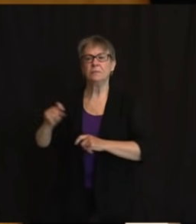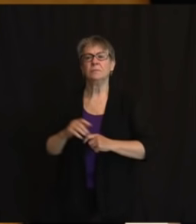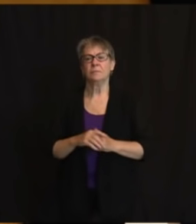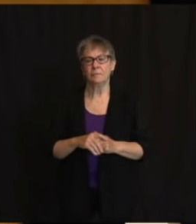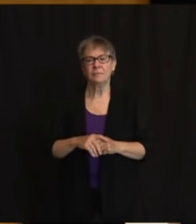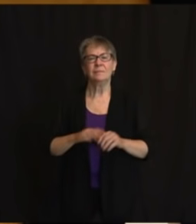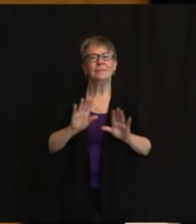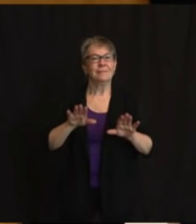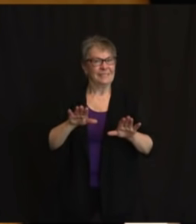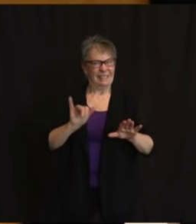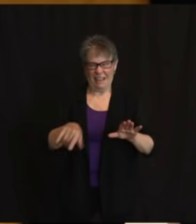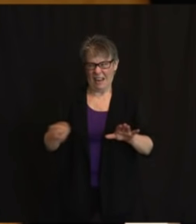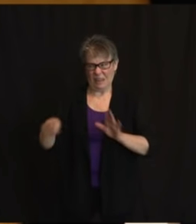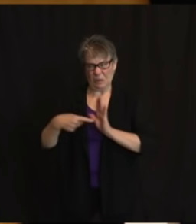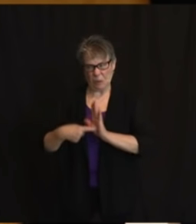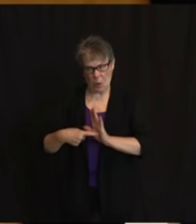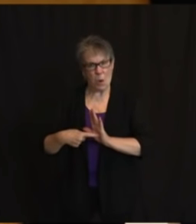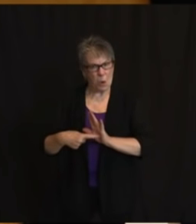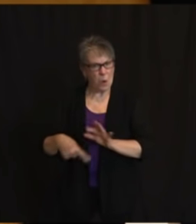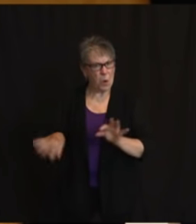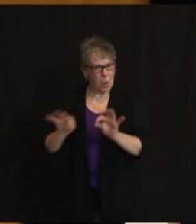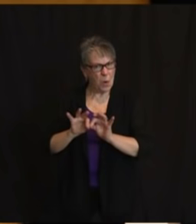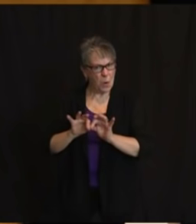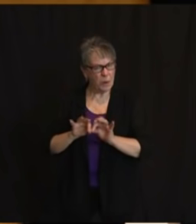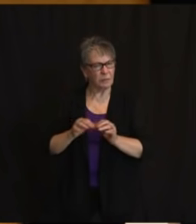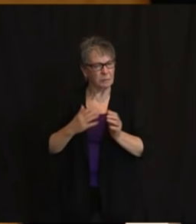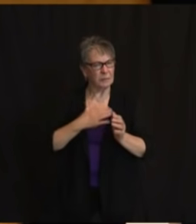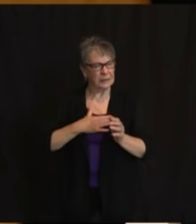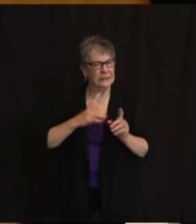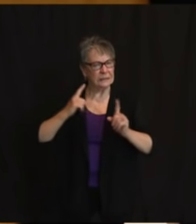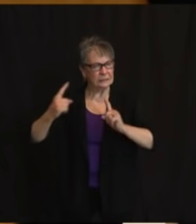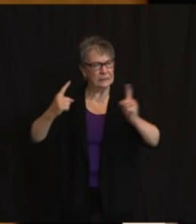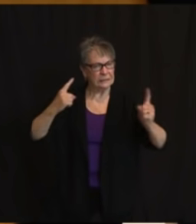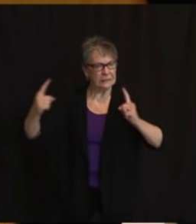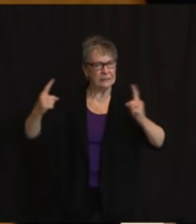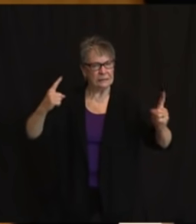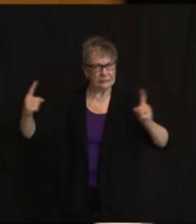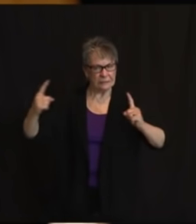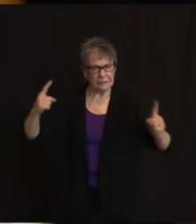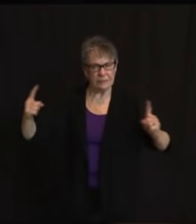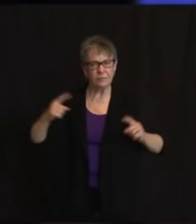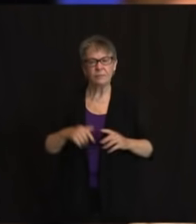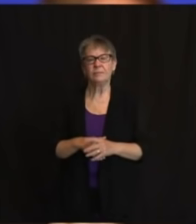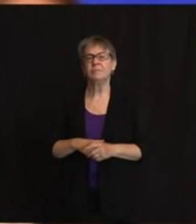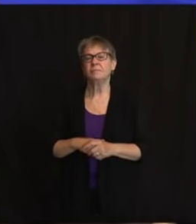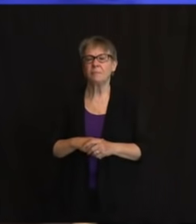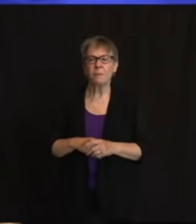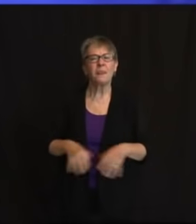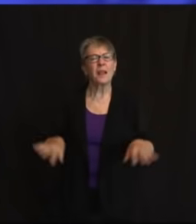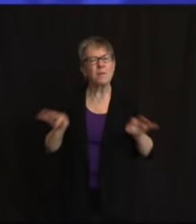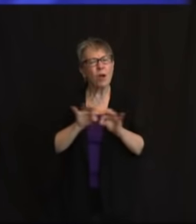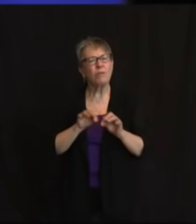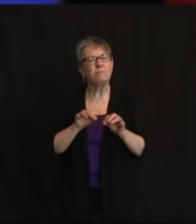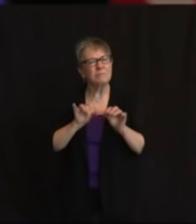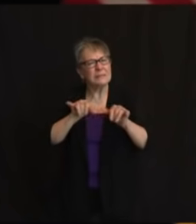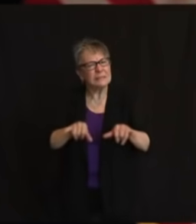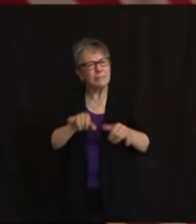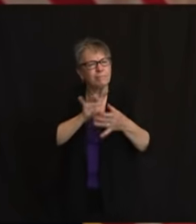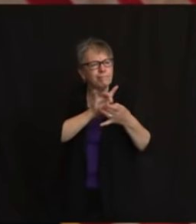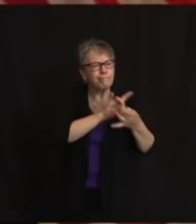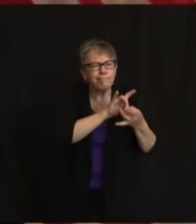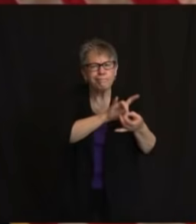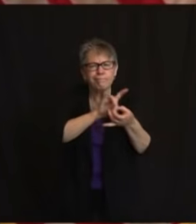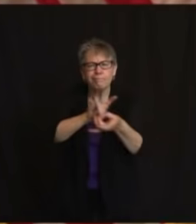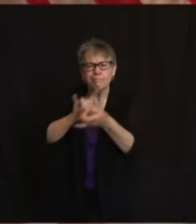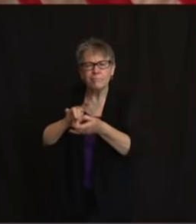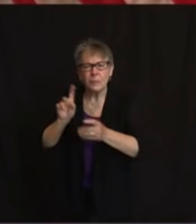definitely is making a difference. Stay connected, stay safe, and stay healthy. Thank you. Judy, thank you. And here's again to the nurses in our